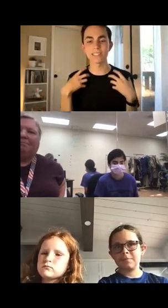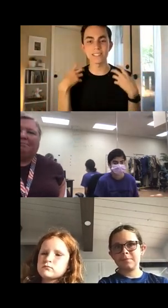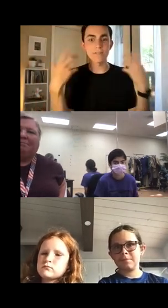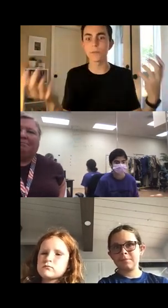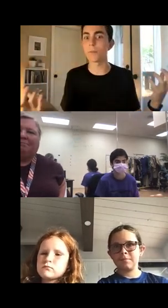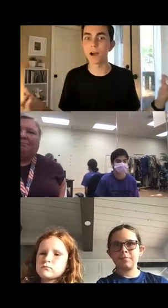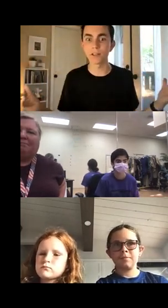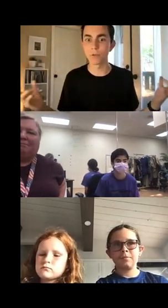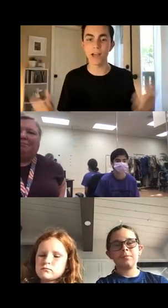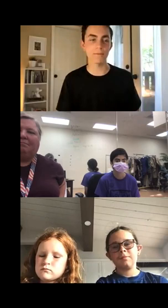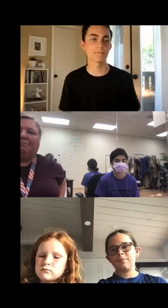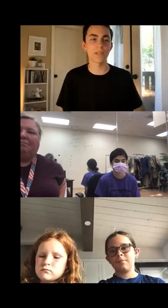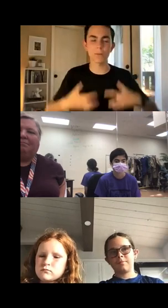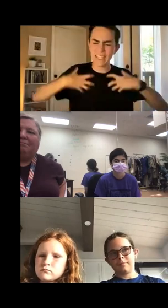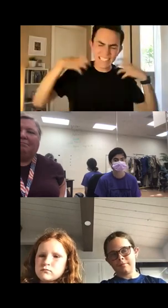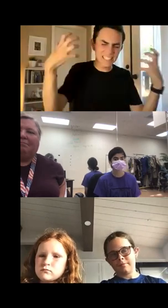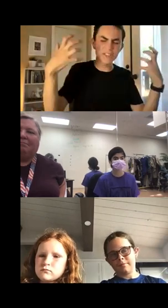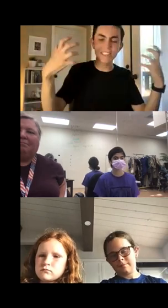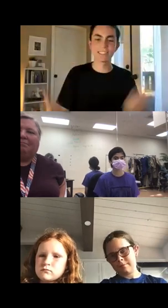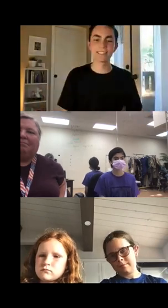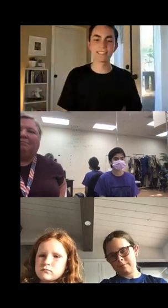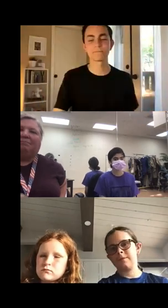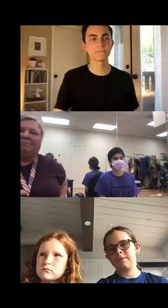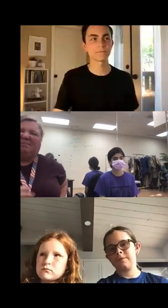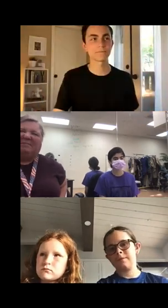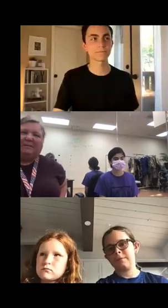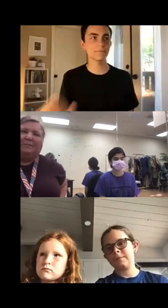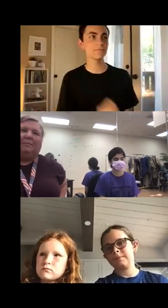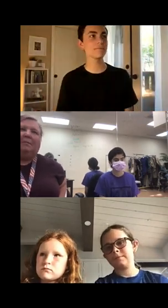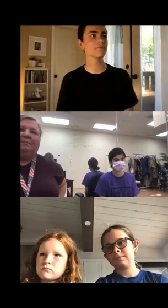where you can see it from a mile away. I'm angry, right?